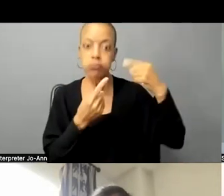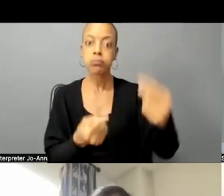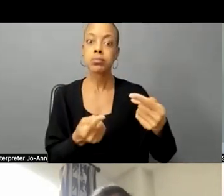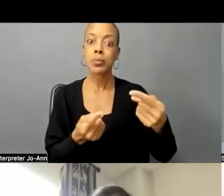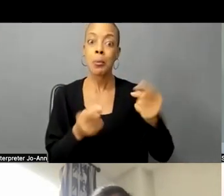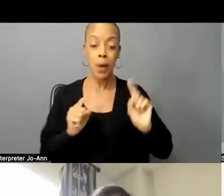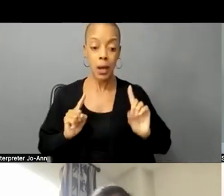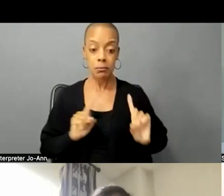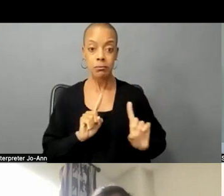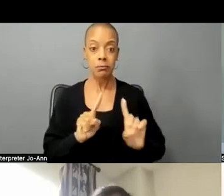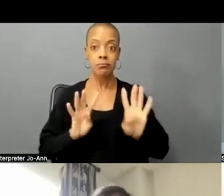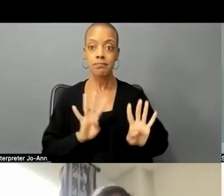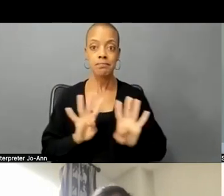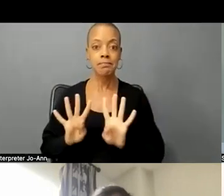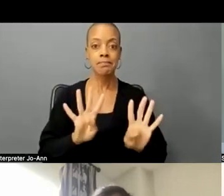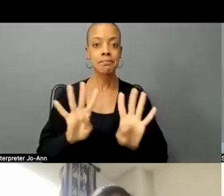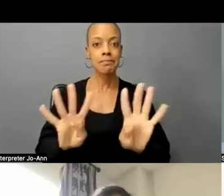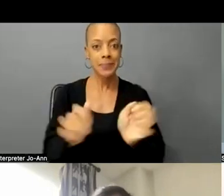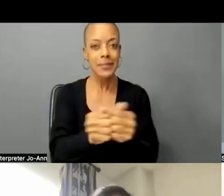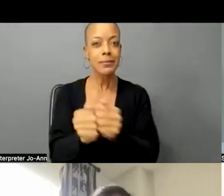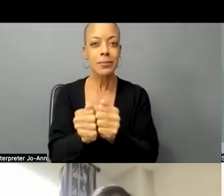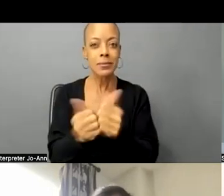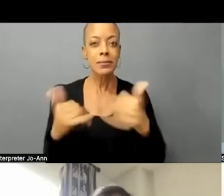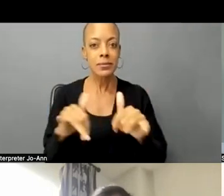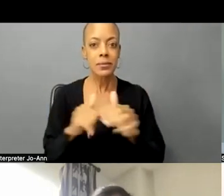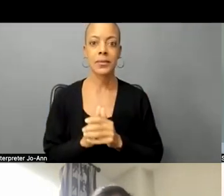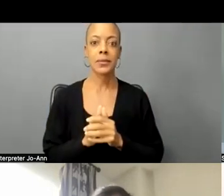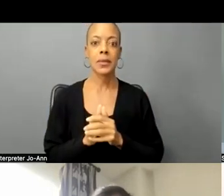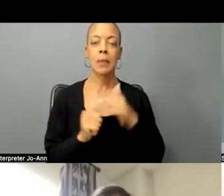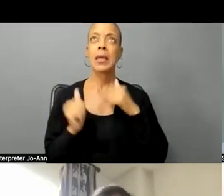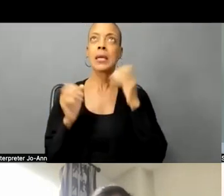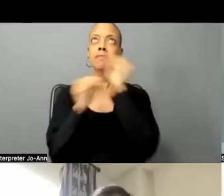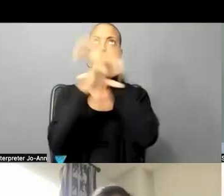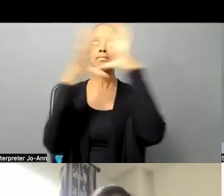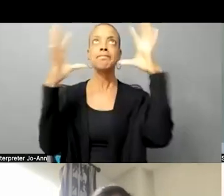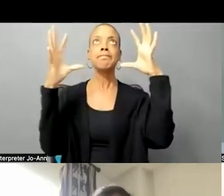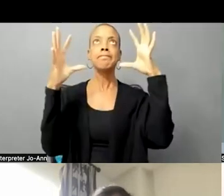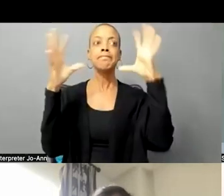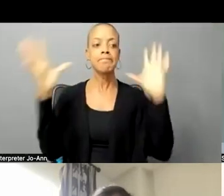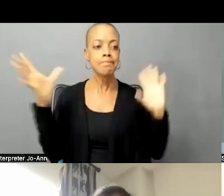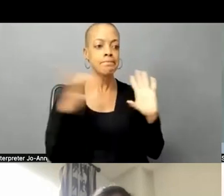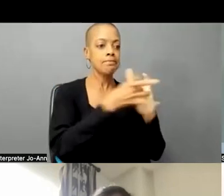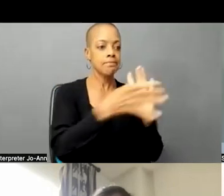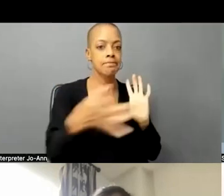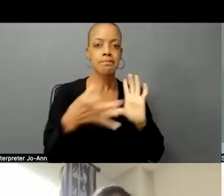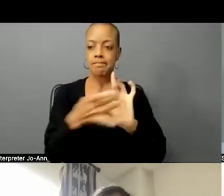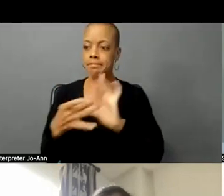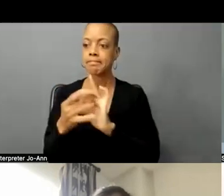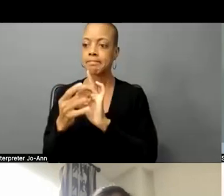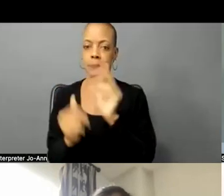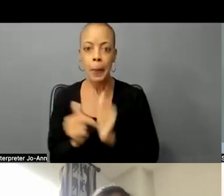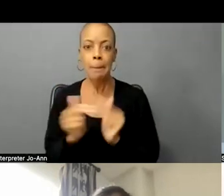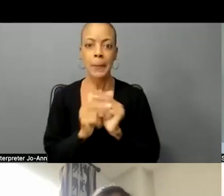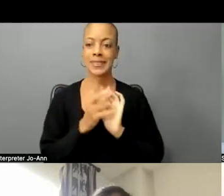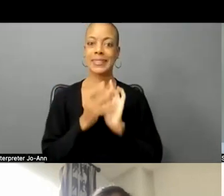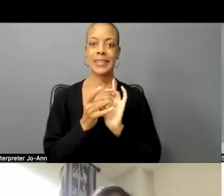together. And when I think about us reconnecting and building connections with people who work with food,